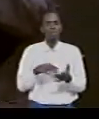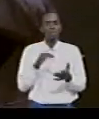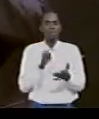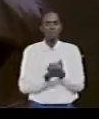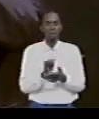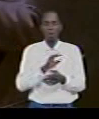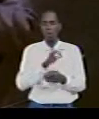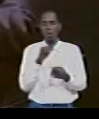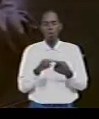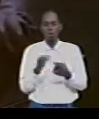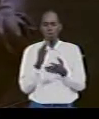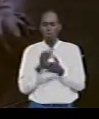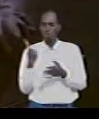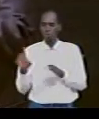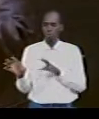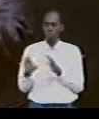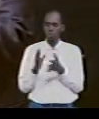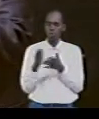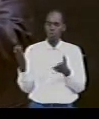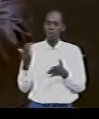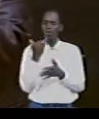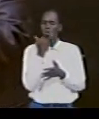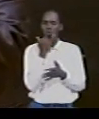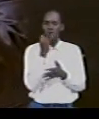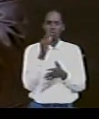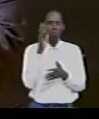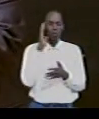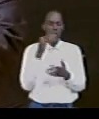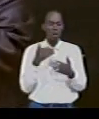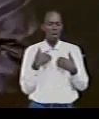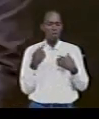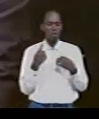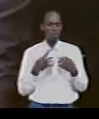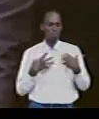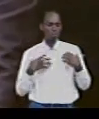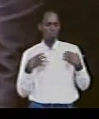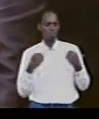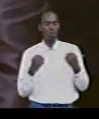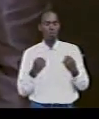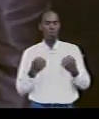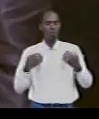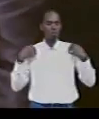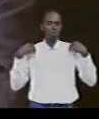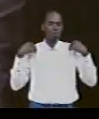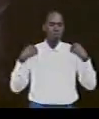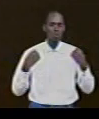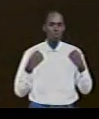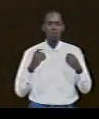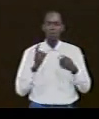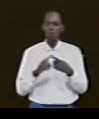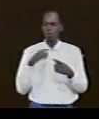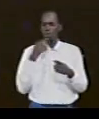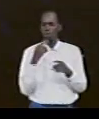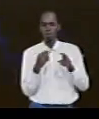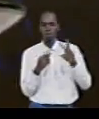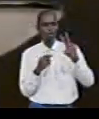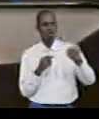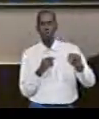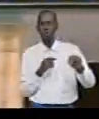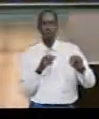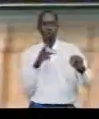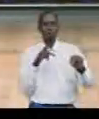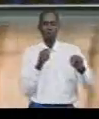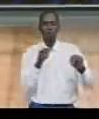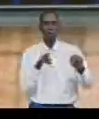your presence, you have the boldness, you have the courage to say, no, Peter, no,